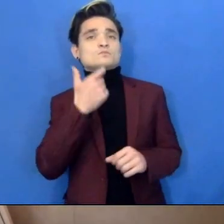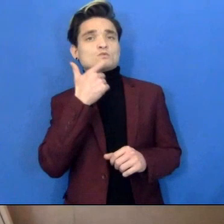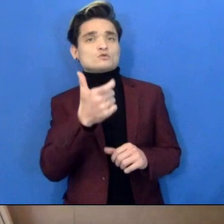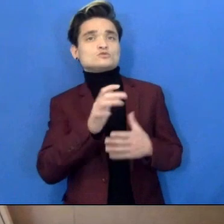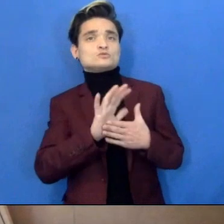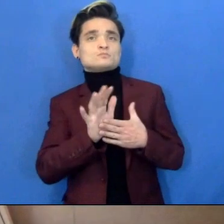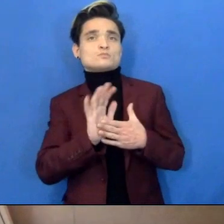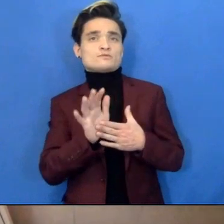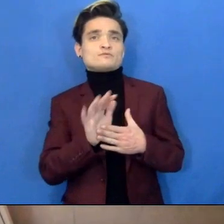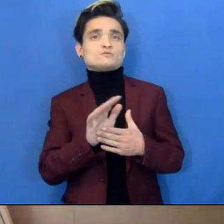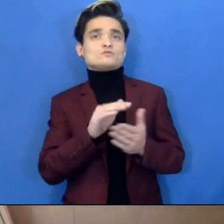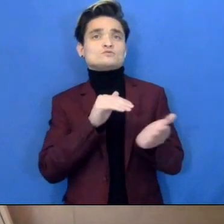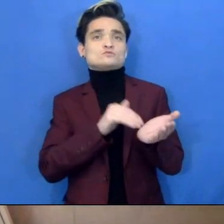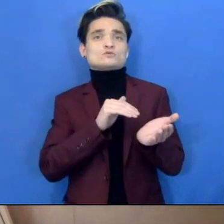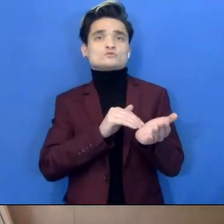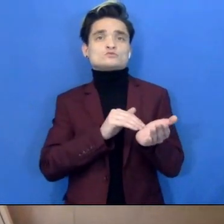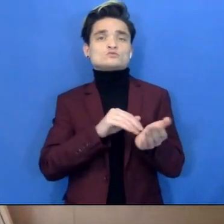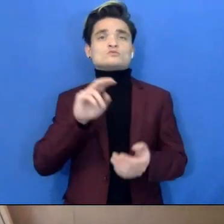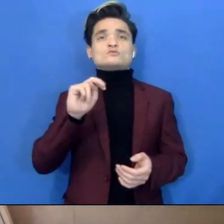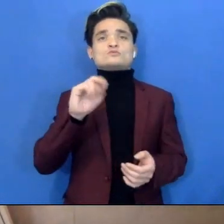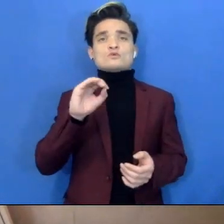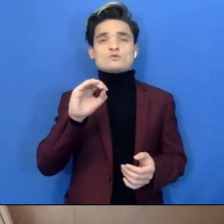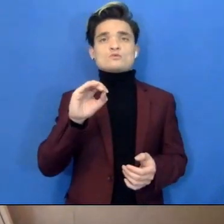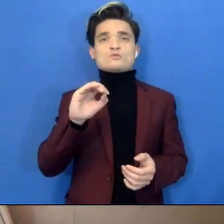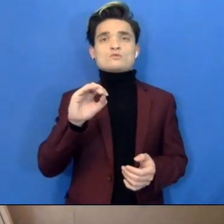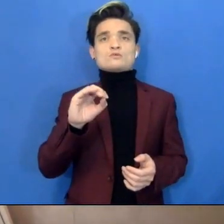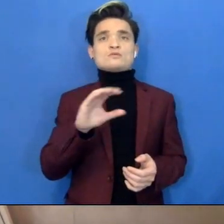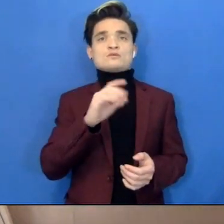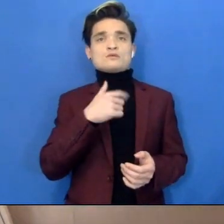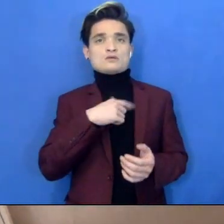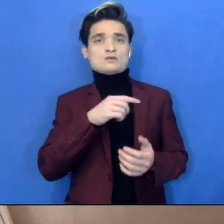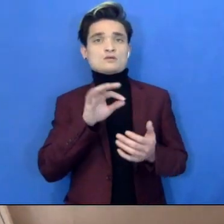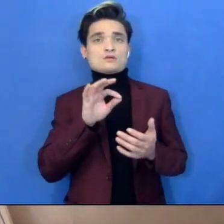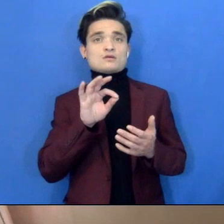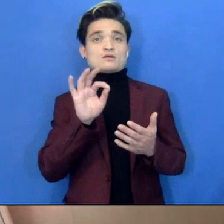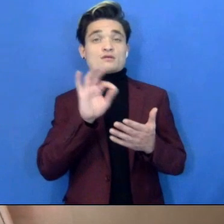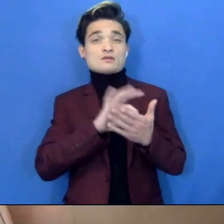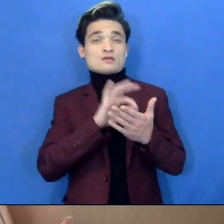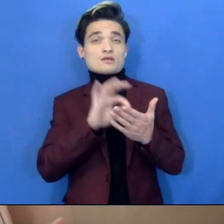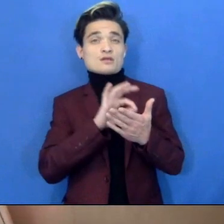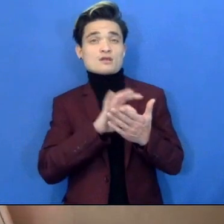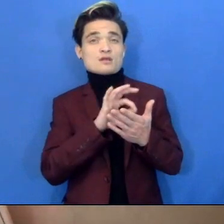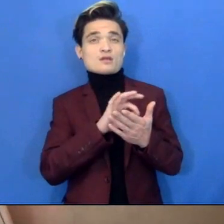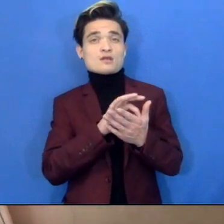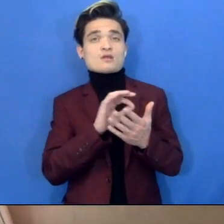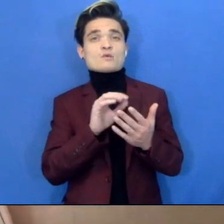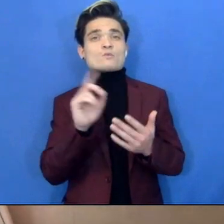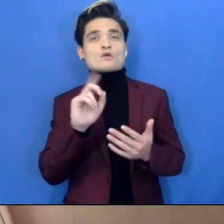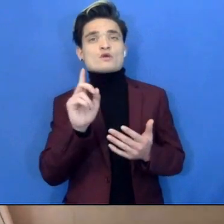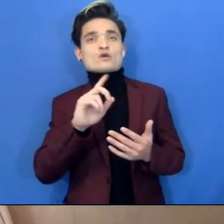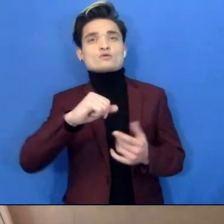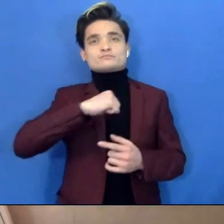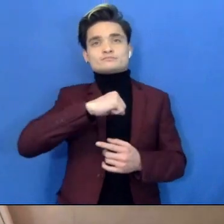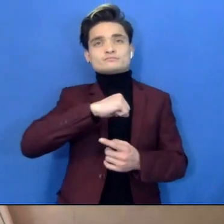them in a transcript to analyze how often they're used and if they're more or less frequent than Inspector, which I watched 2 nights ago and did exactly the same